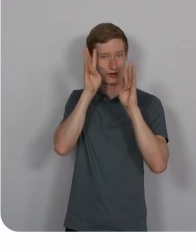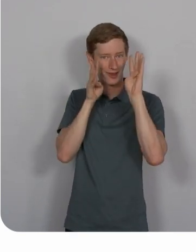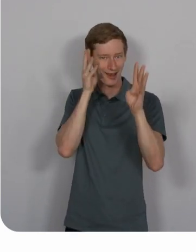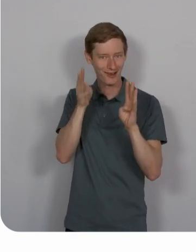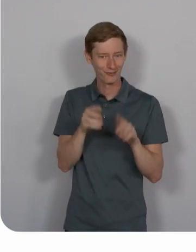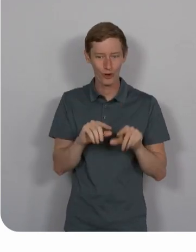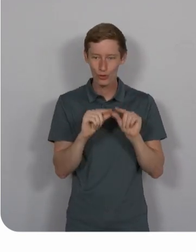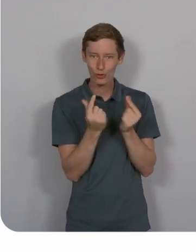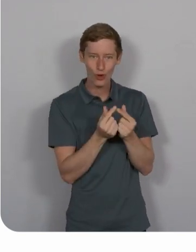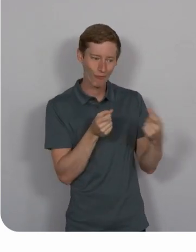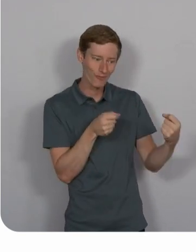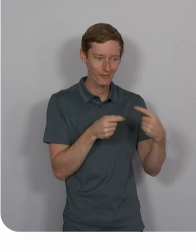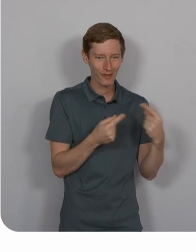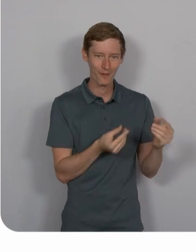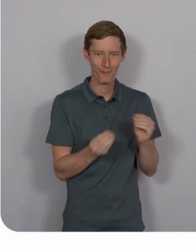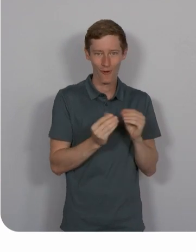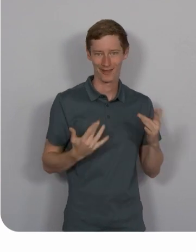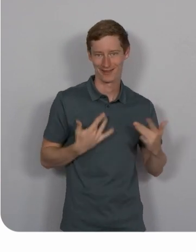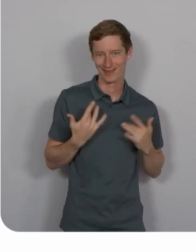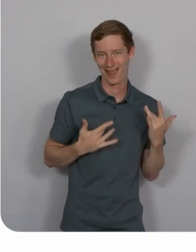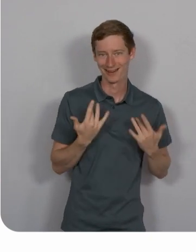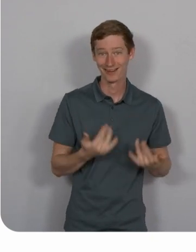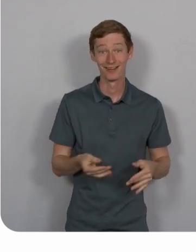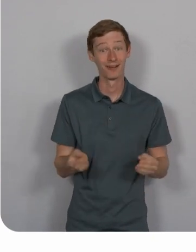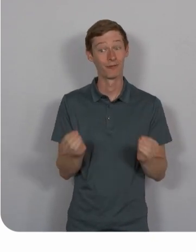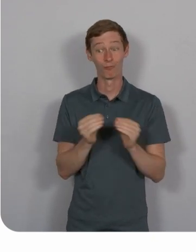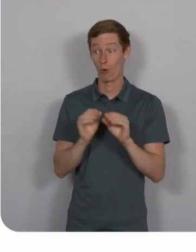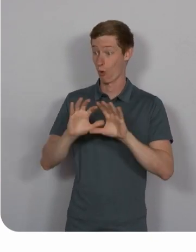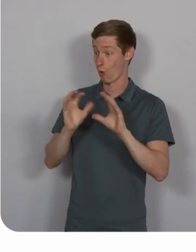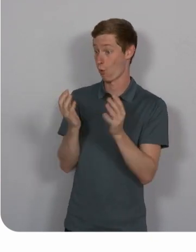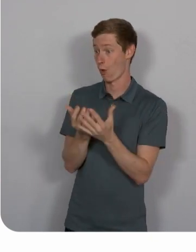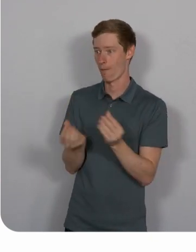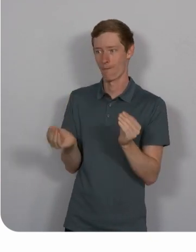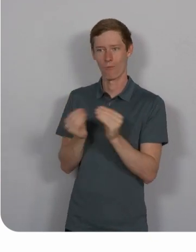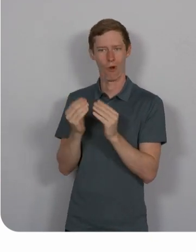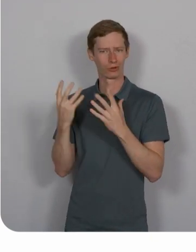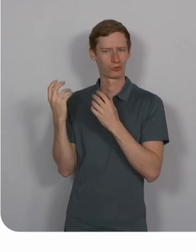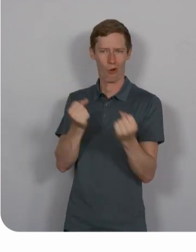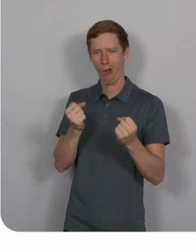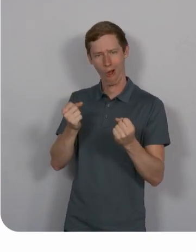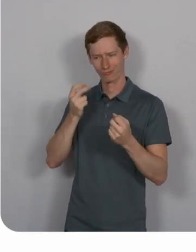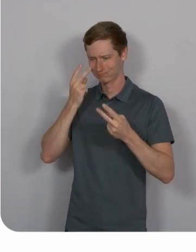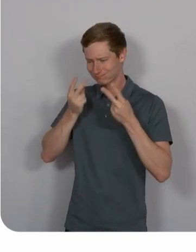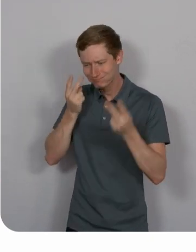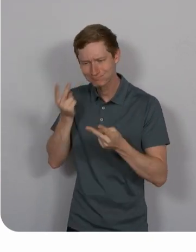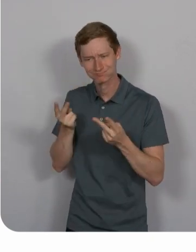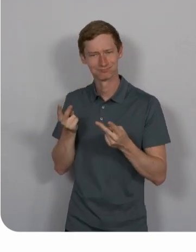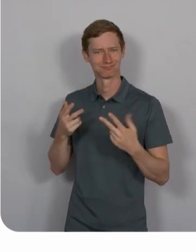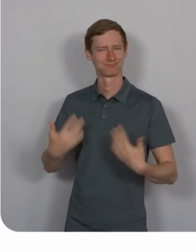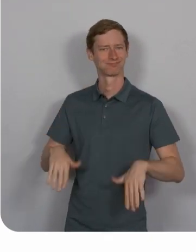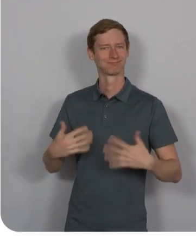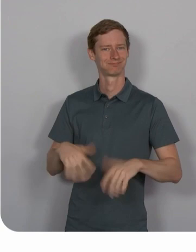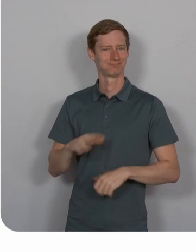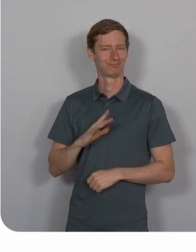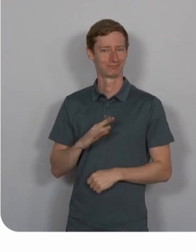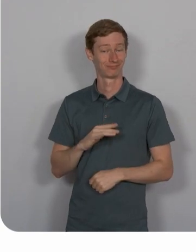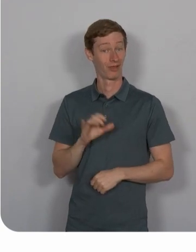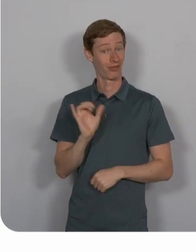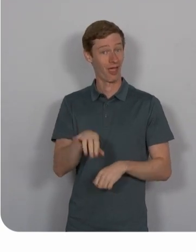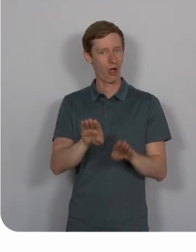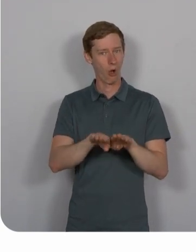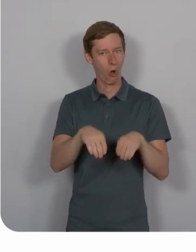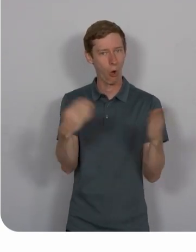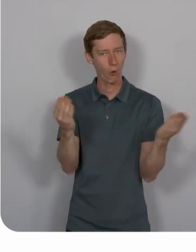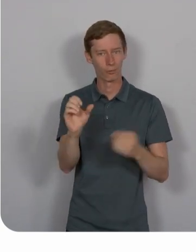lively, make your virtual worlds on Quest more vibrant. And all of that is built on an open source foundation